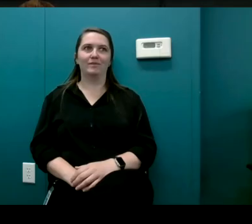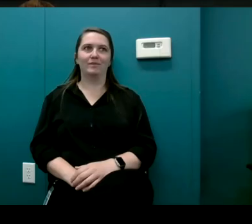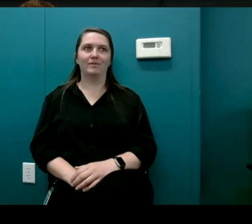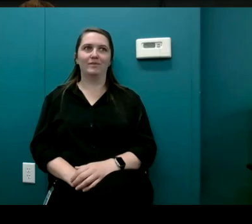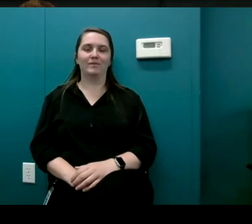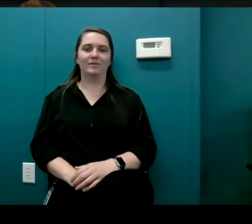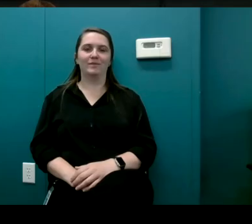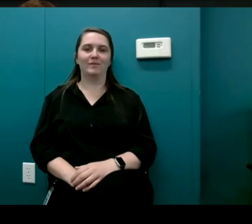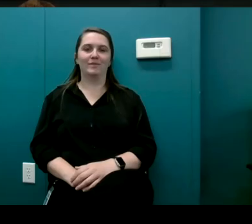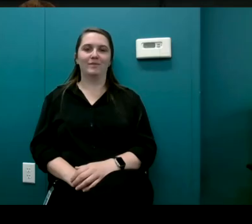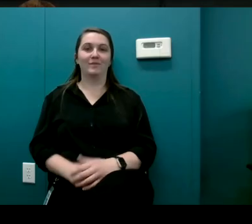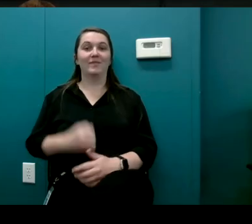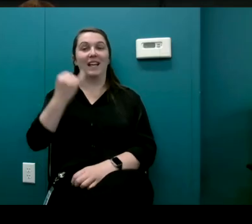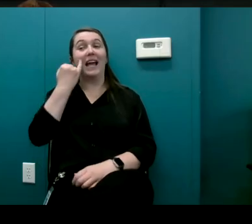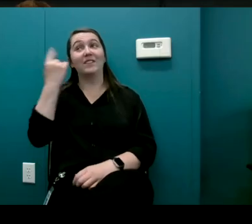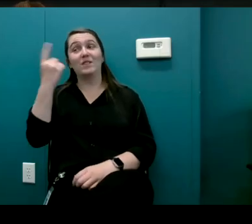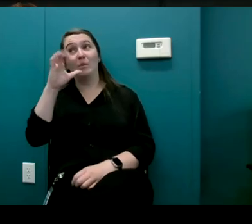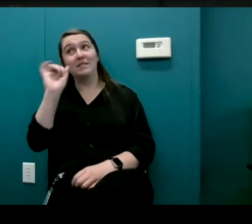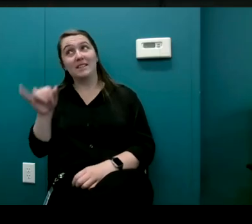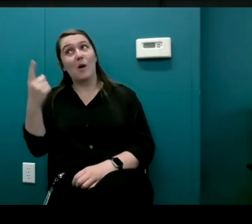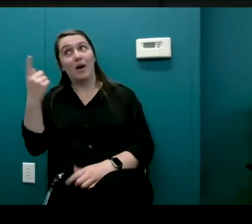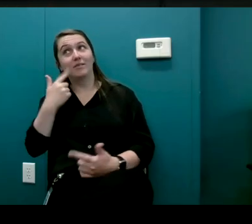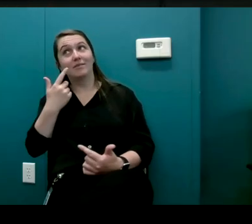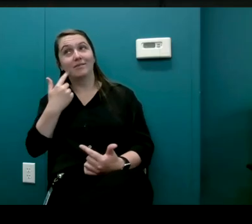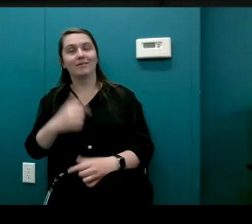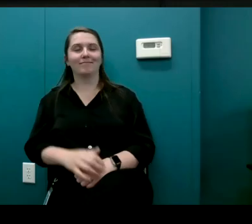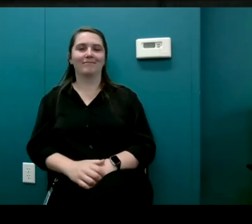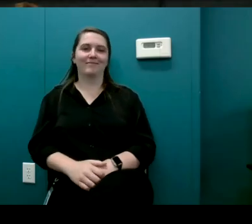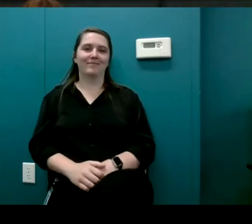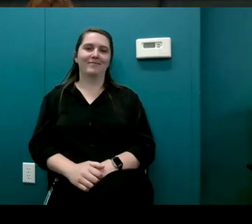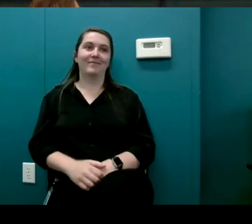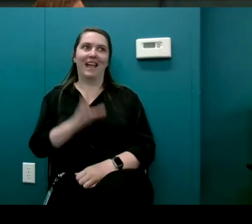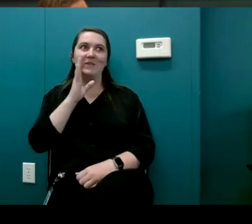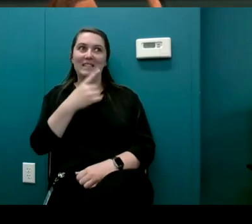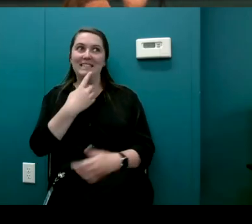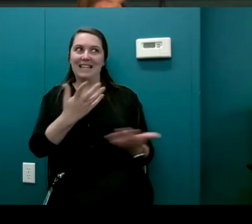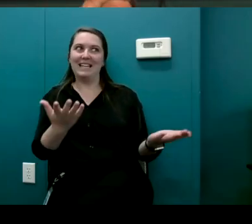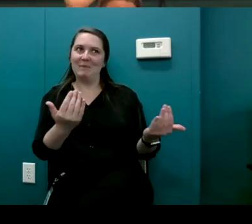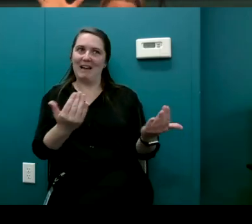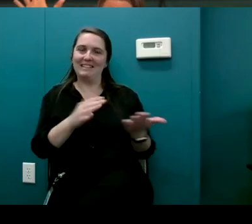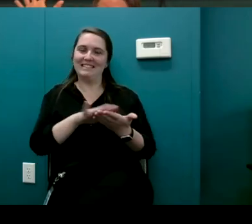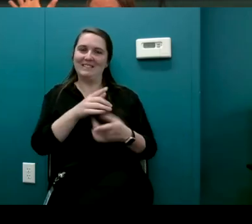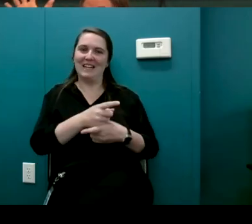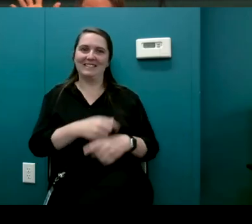Don't get that one. I don't know that one. I was going to say, you guys, they're really hard, right?